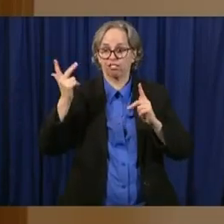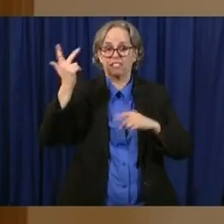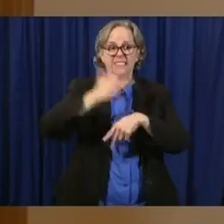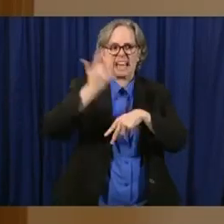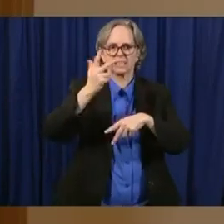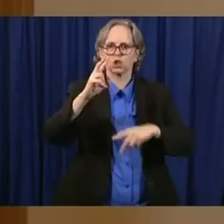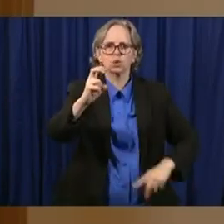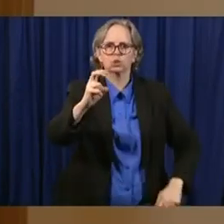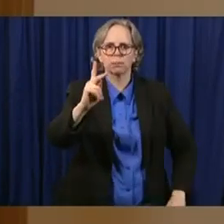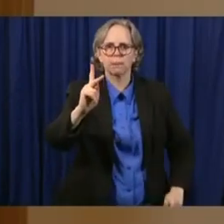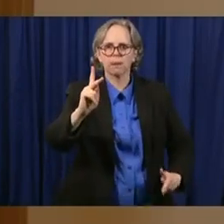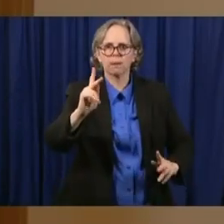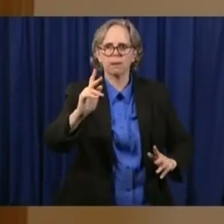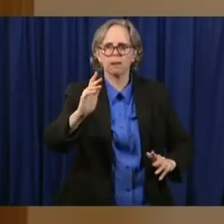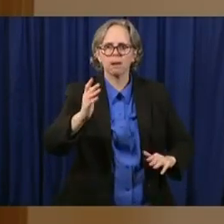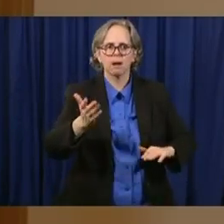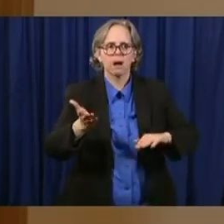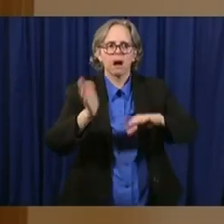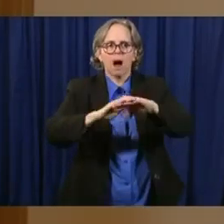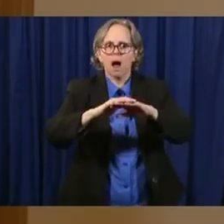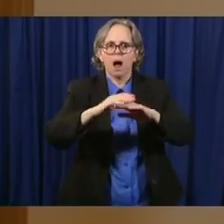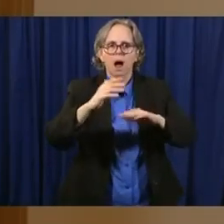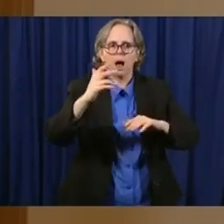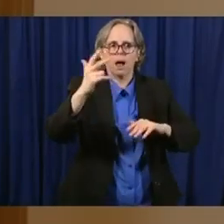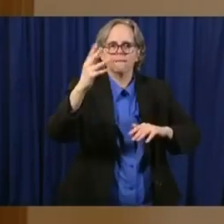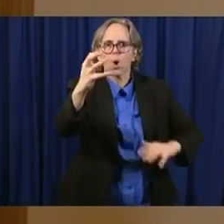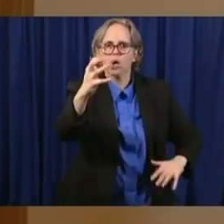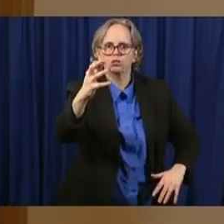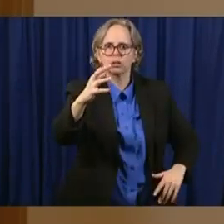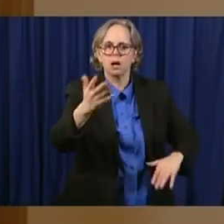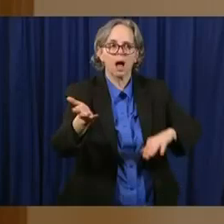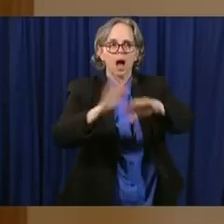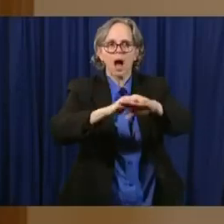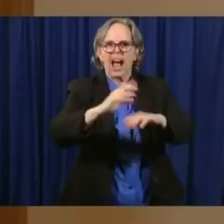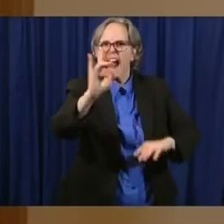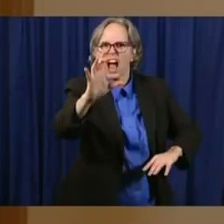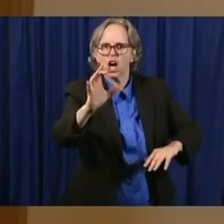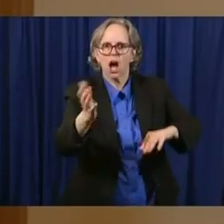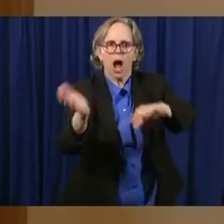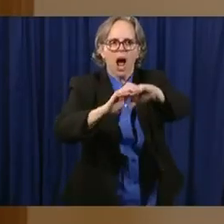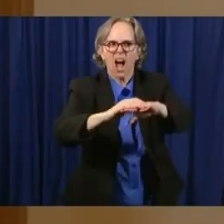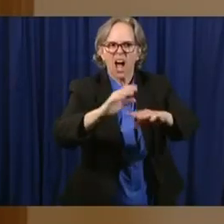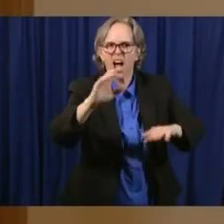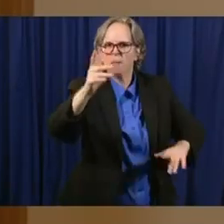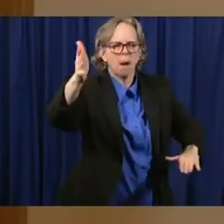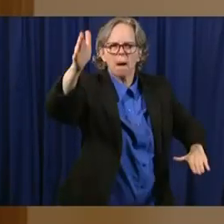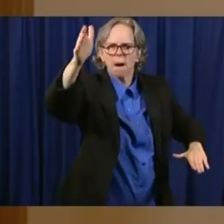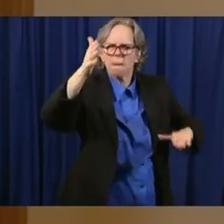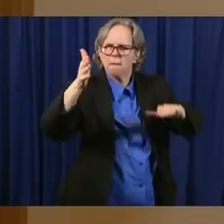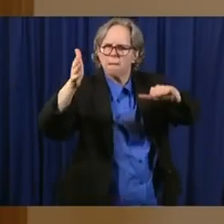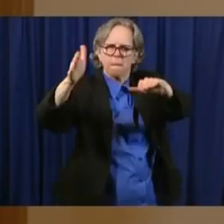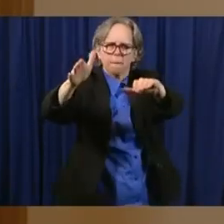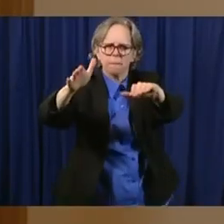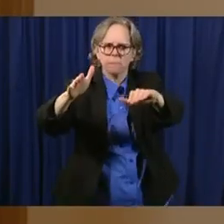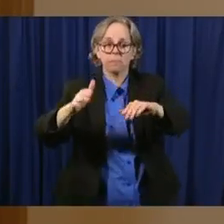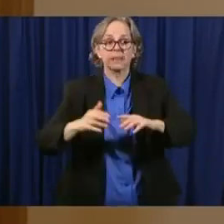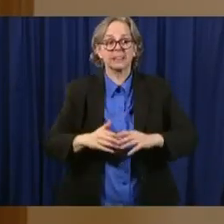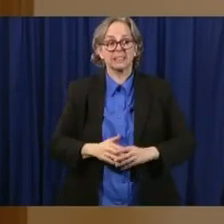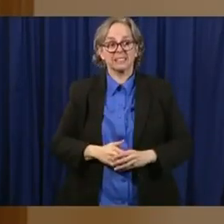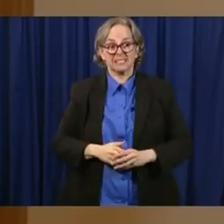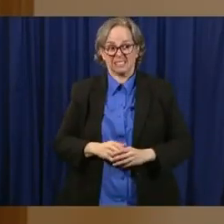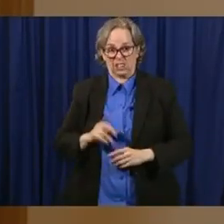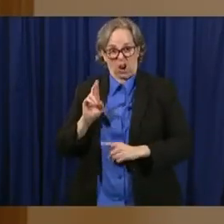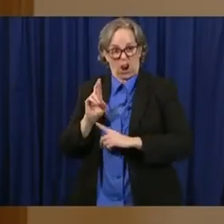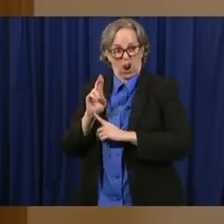people infected, and 3 days later you now have 400, and that goes on exponentially. But when that R0 is less